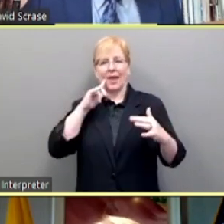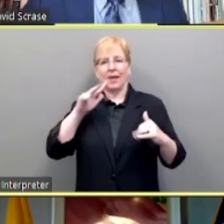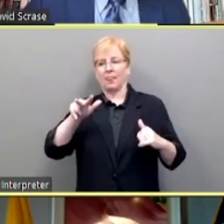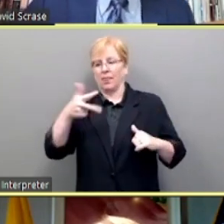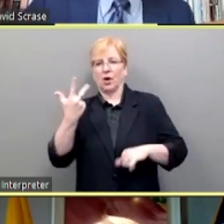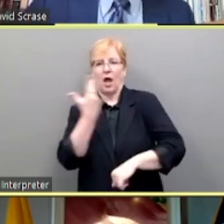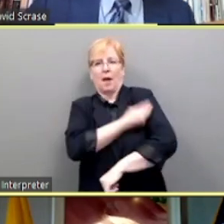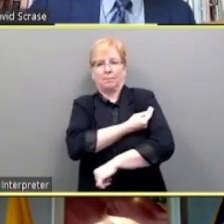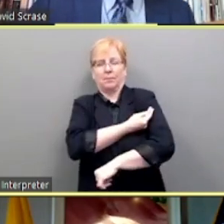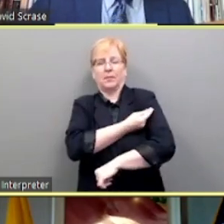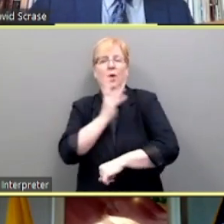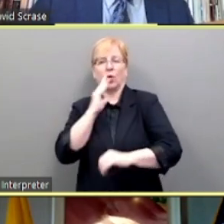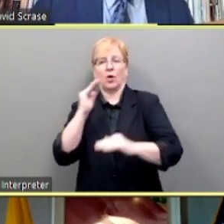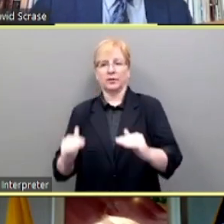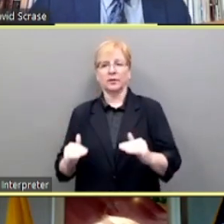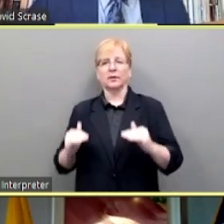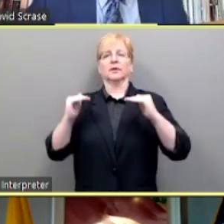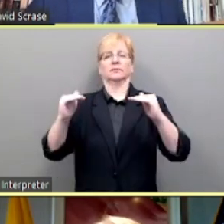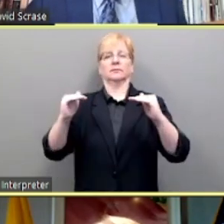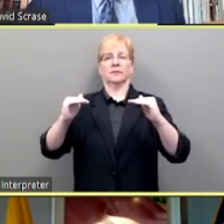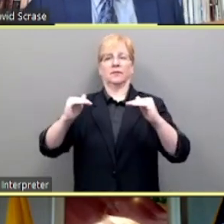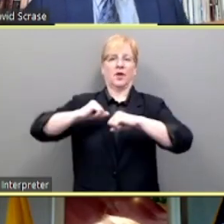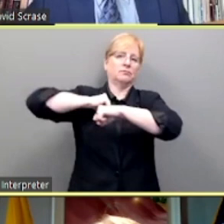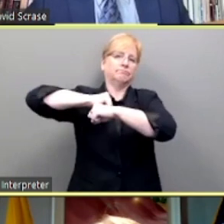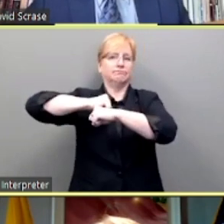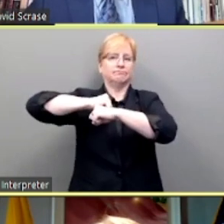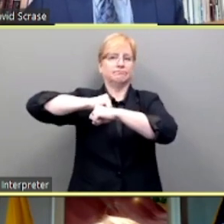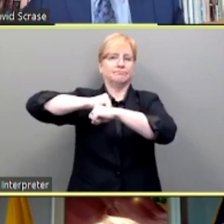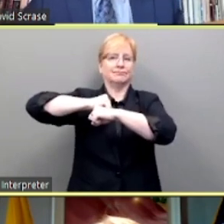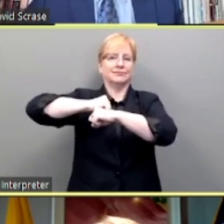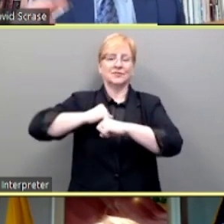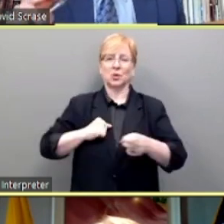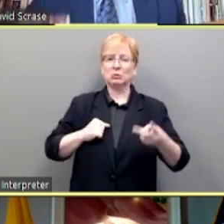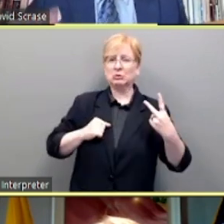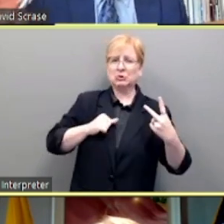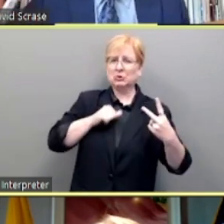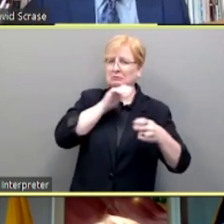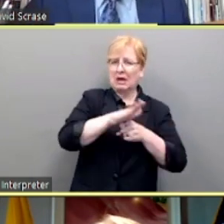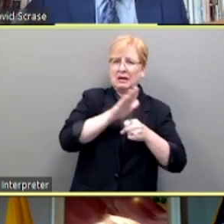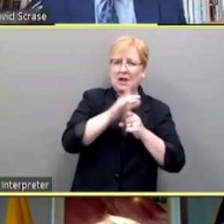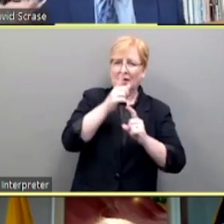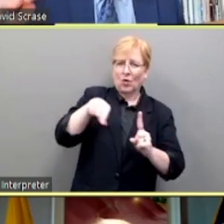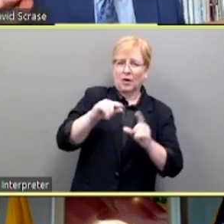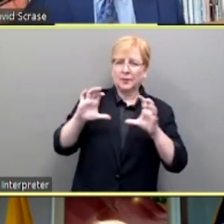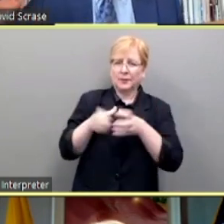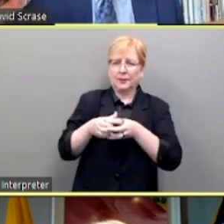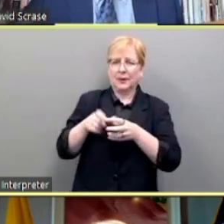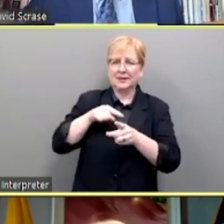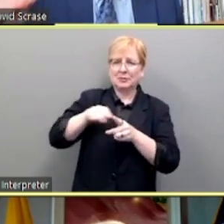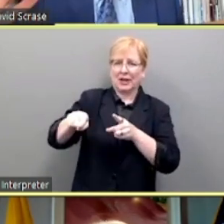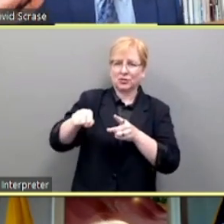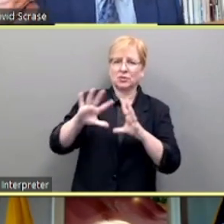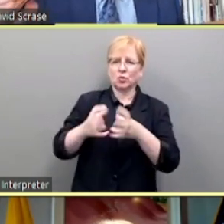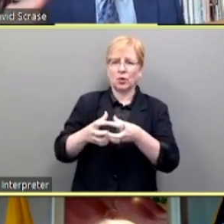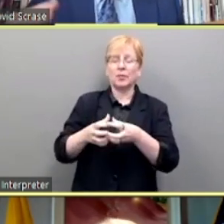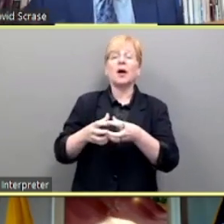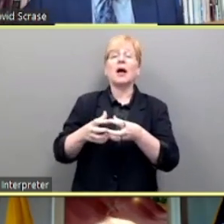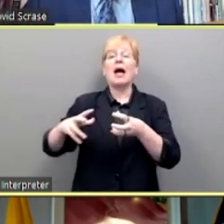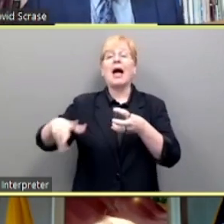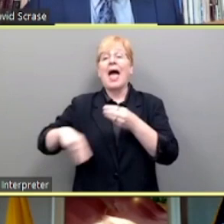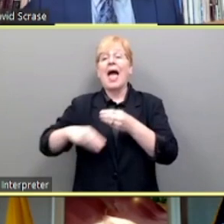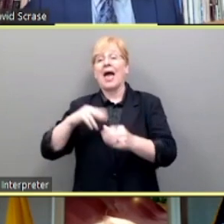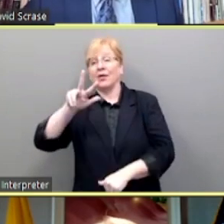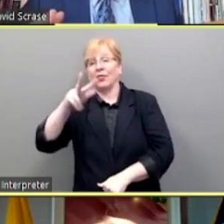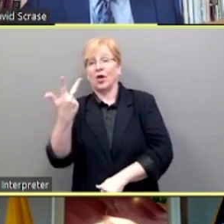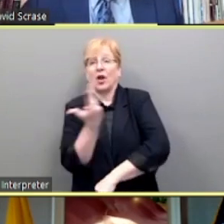not getting a very good immune response with 2 vaccines. So researchers gave a third vaccine and saw a significant